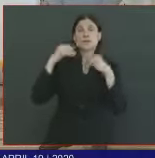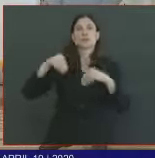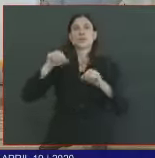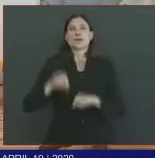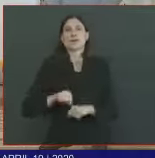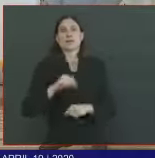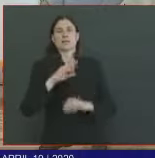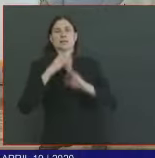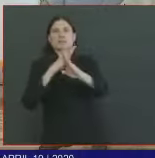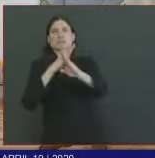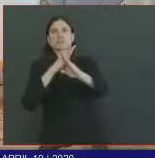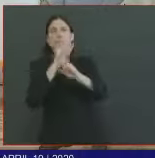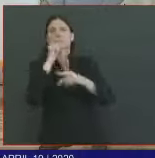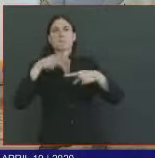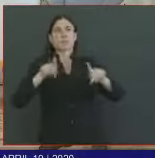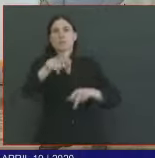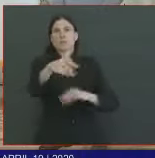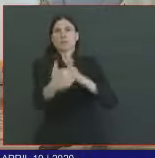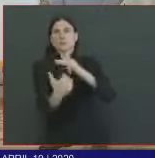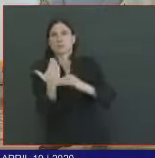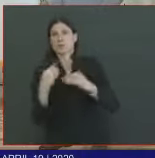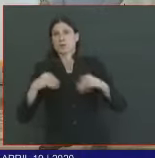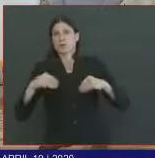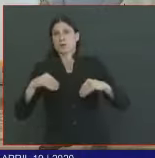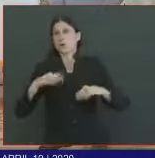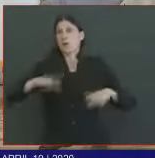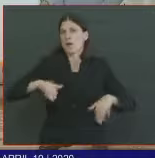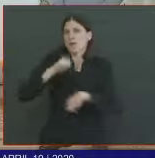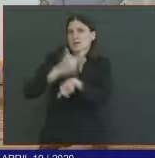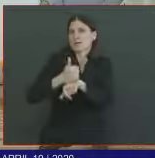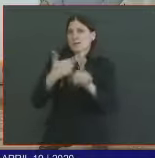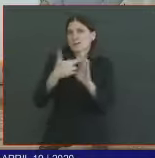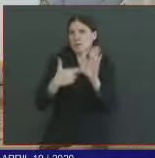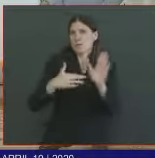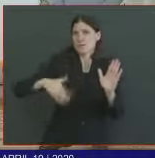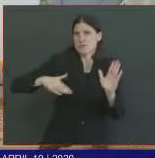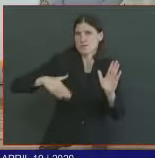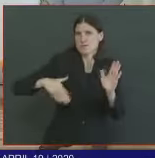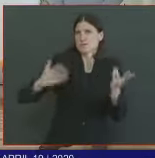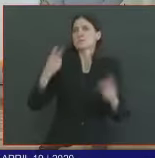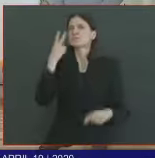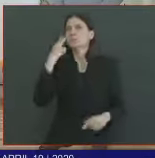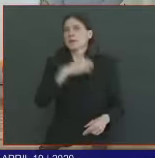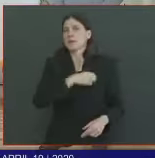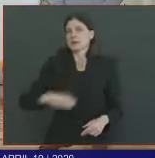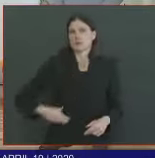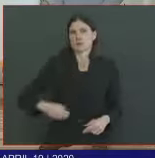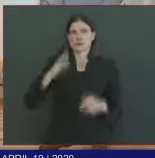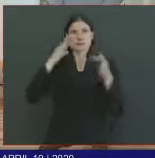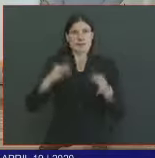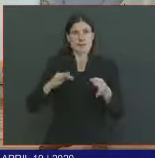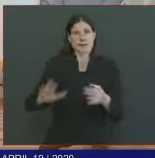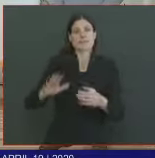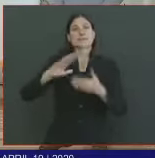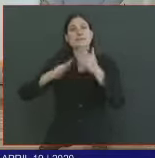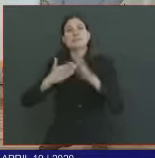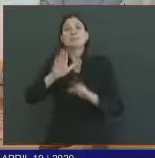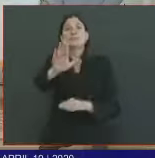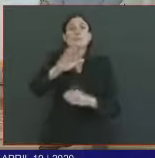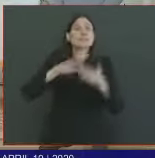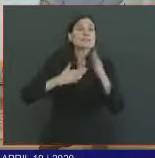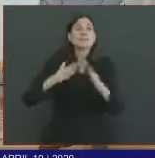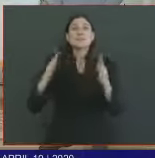now, to be crystal clear, every Rhode Islander is ordered to wear a cloth face covering your nose and your